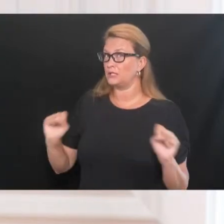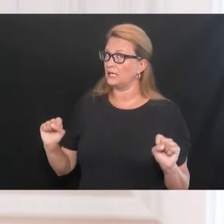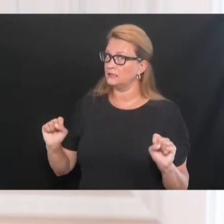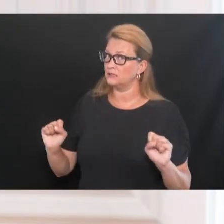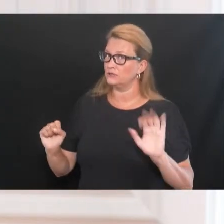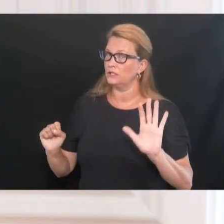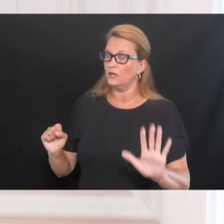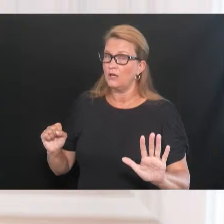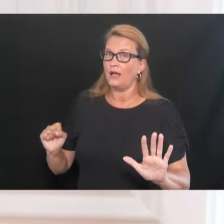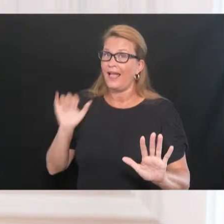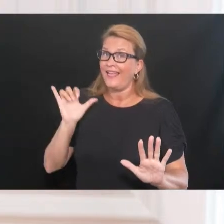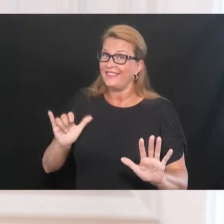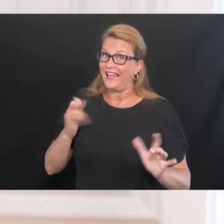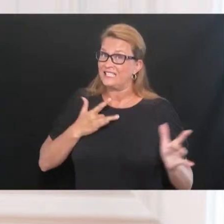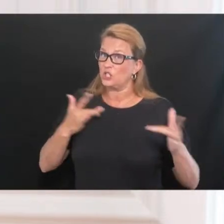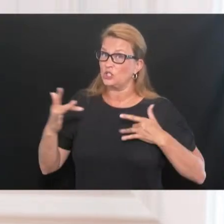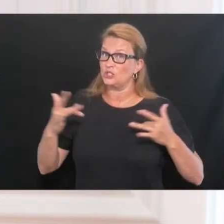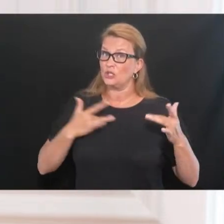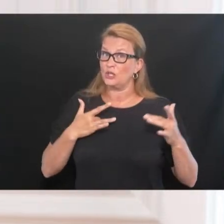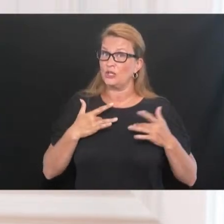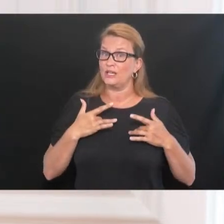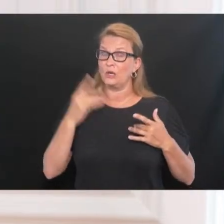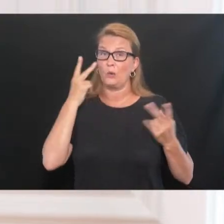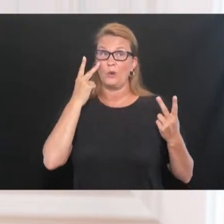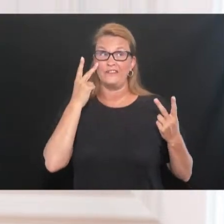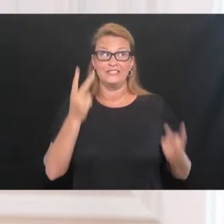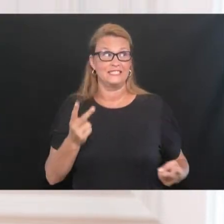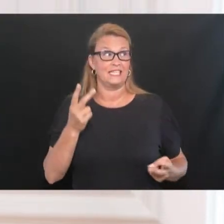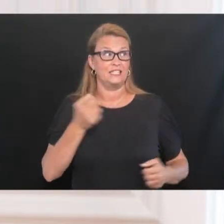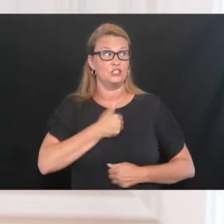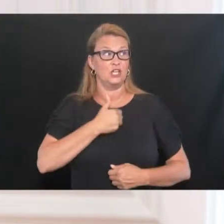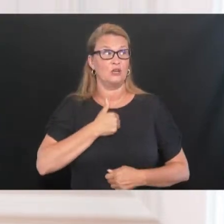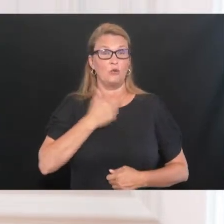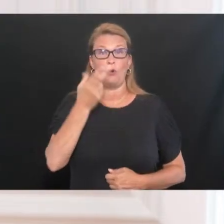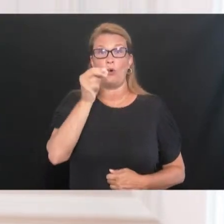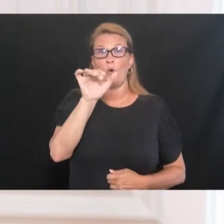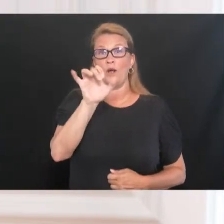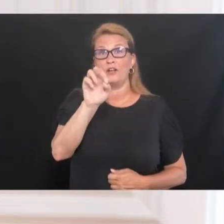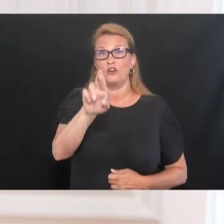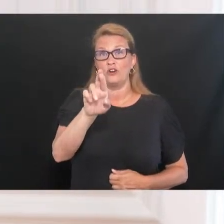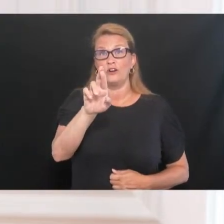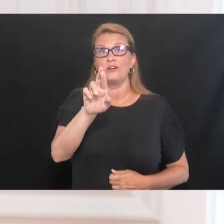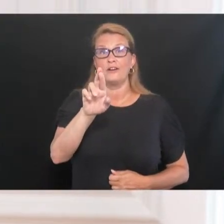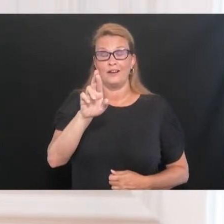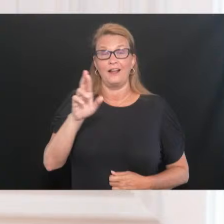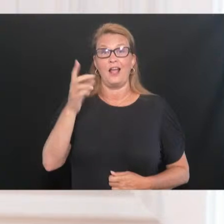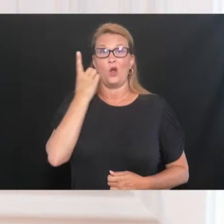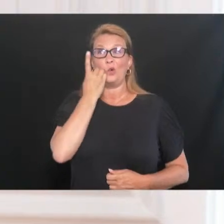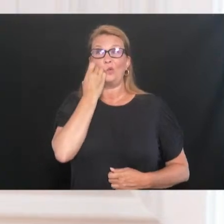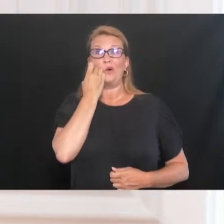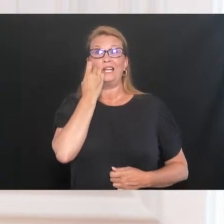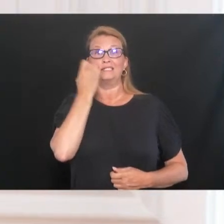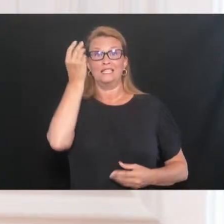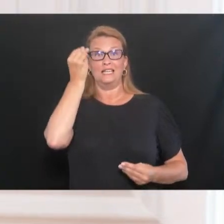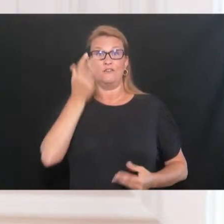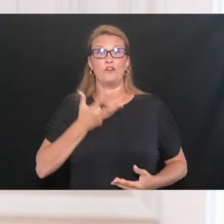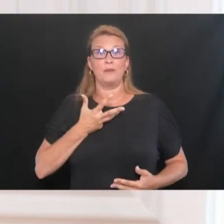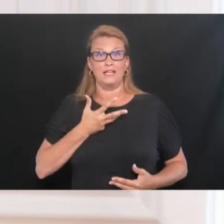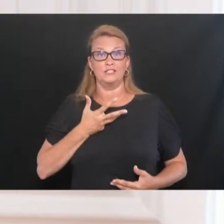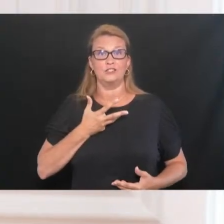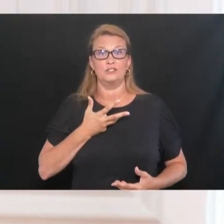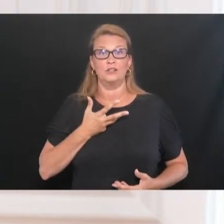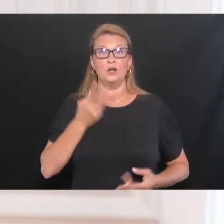concerning because we have also seen, as General Hoyer talked about last brief, that in our recent data, we have